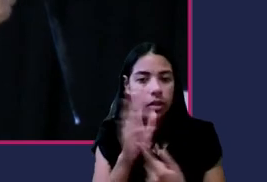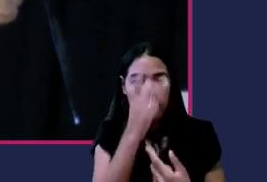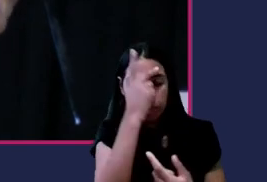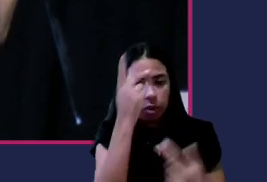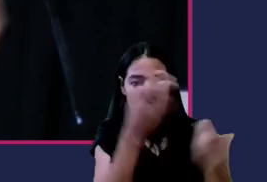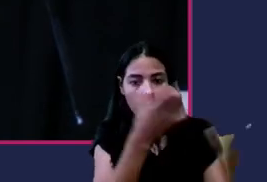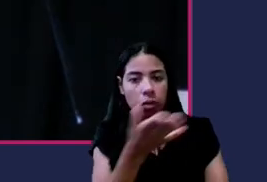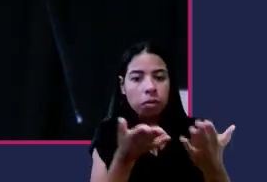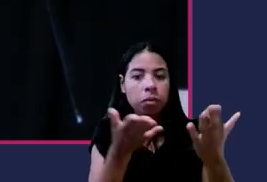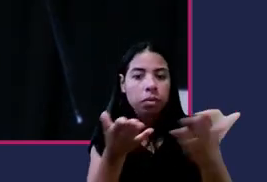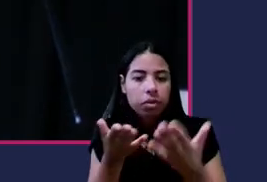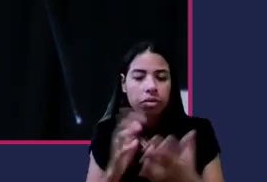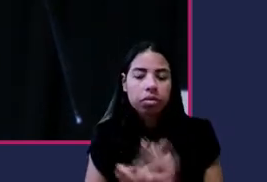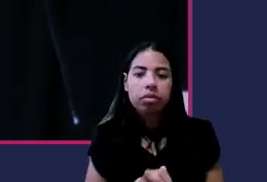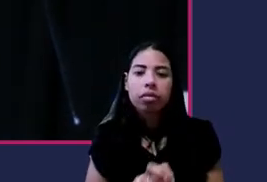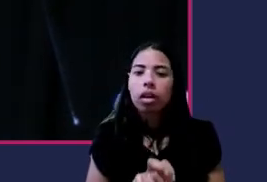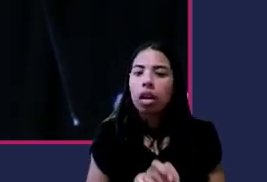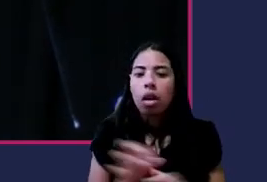click